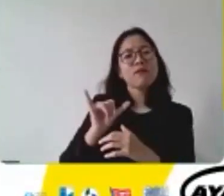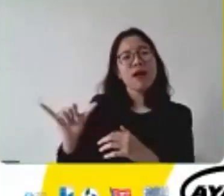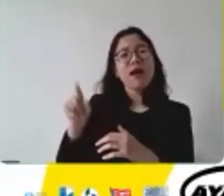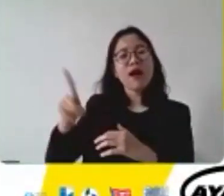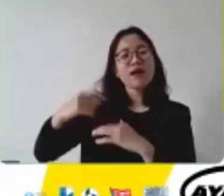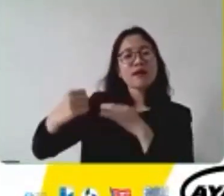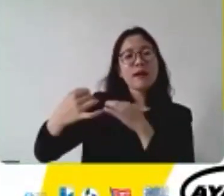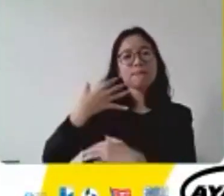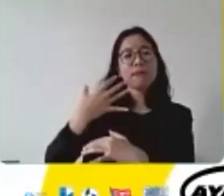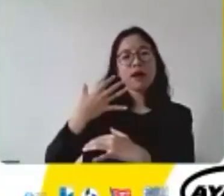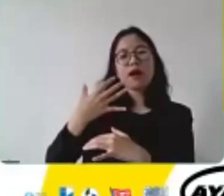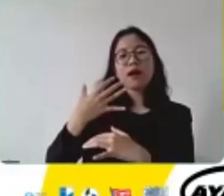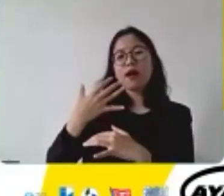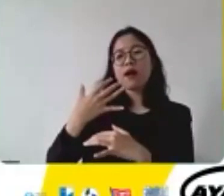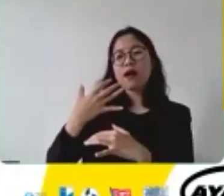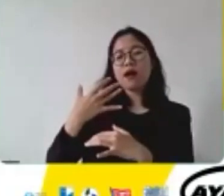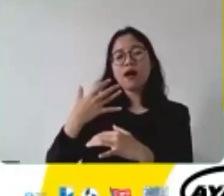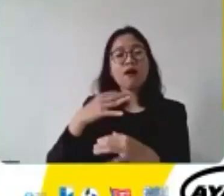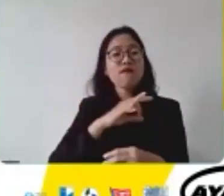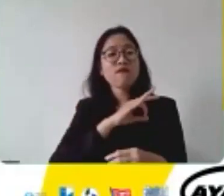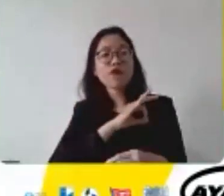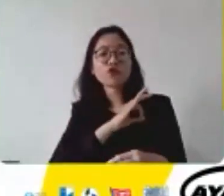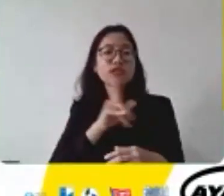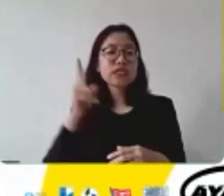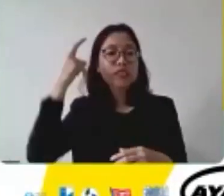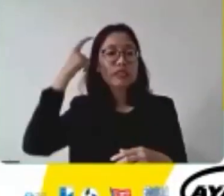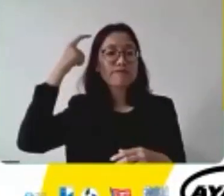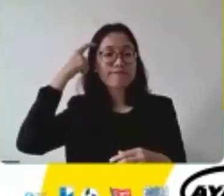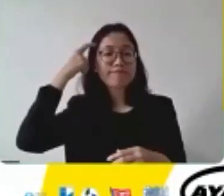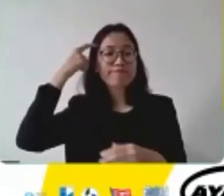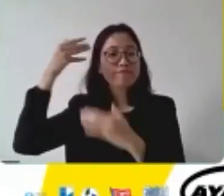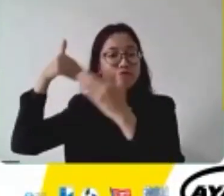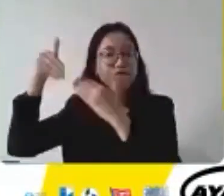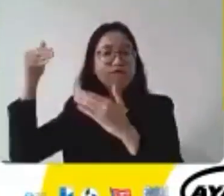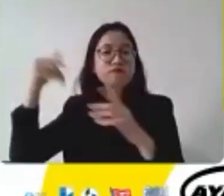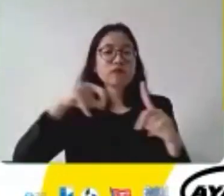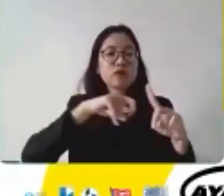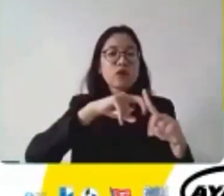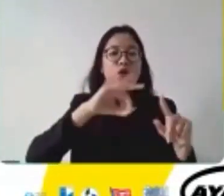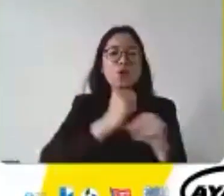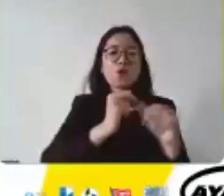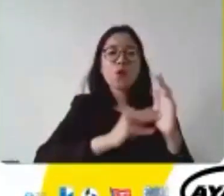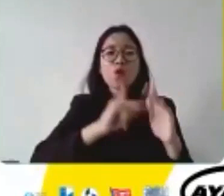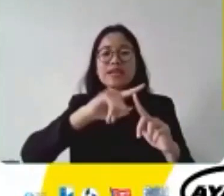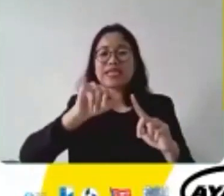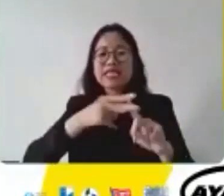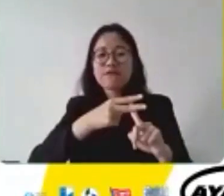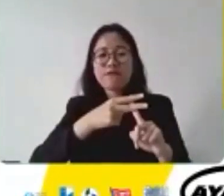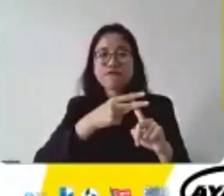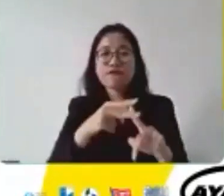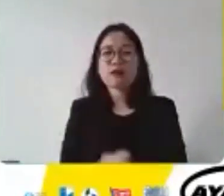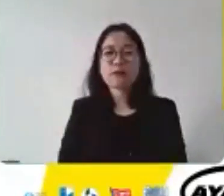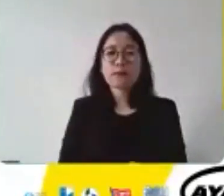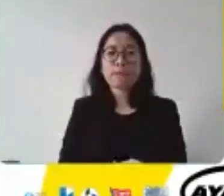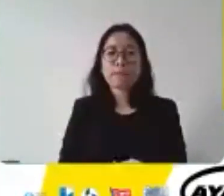routinely collected survey data from Indonesia, and the conclusion we came to was that children